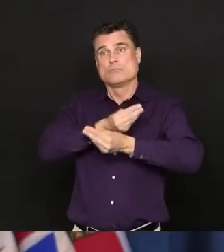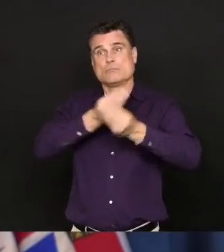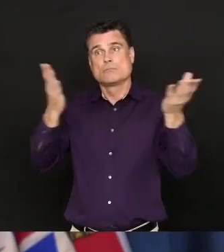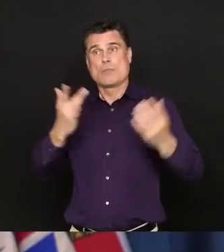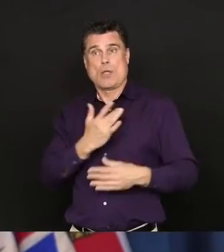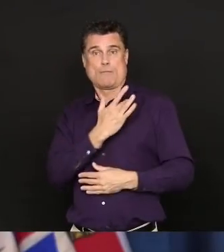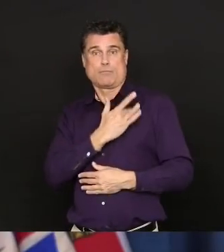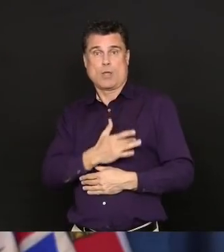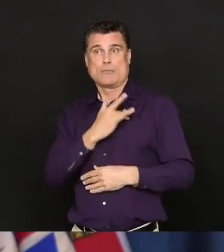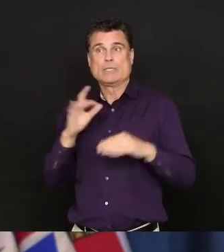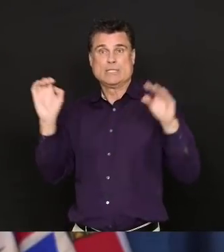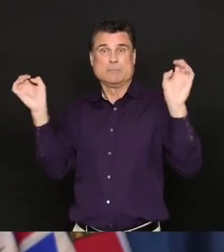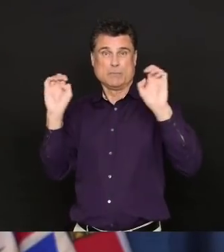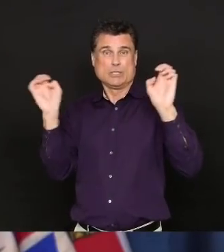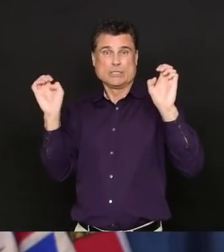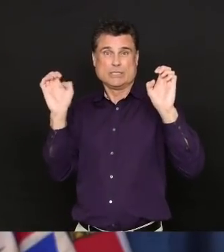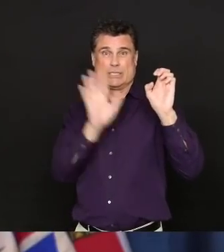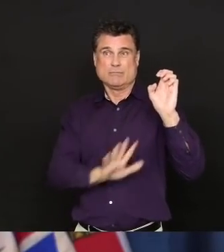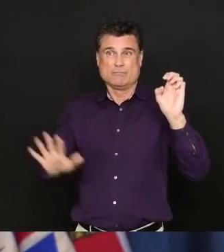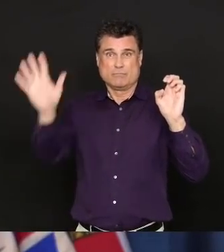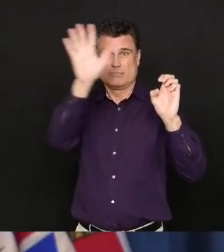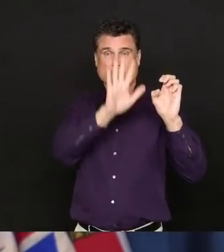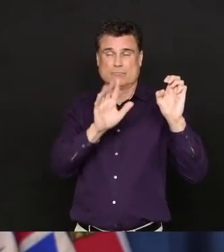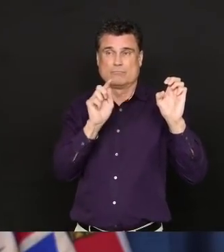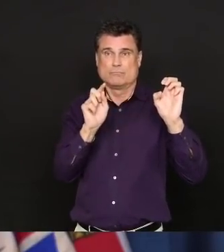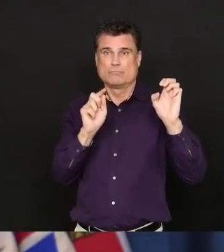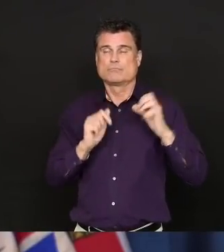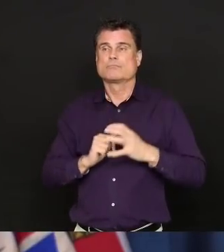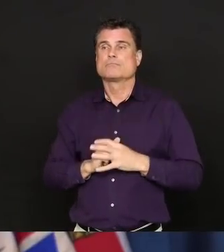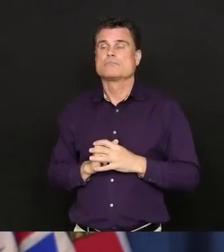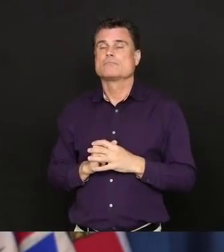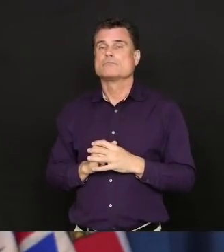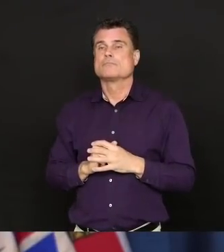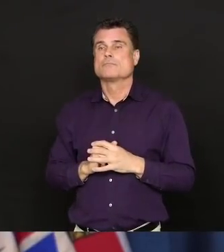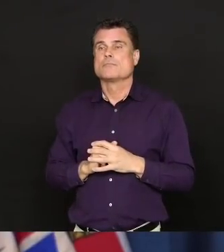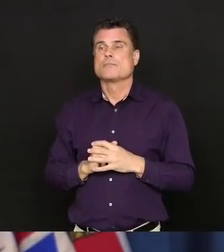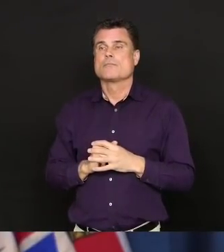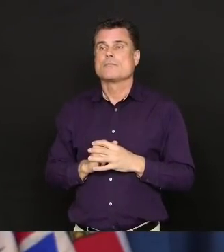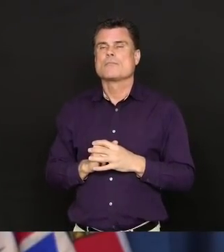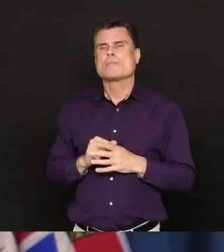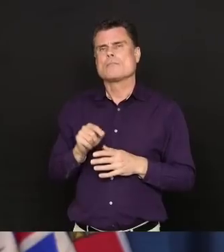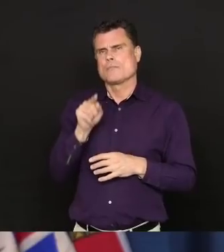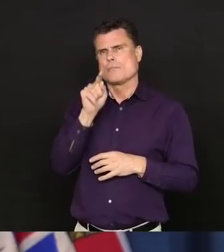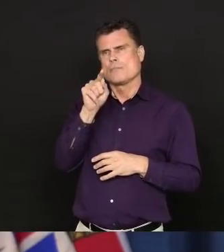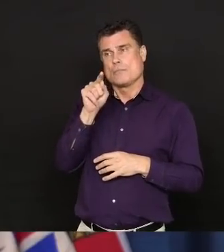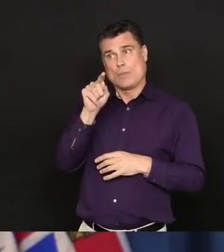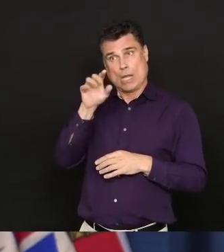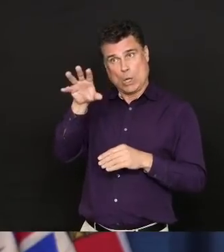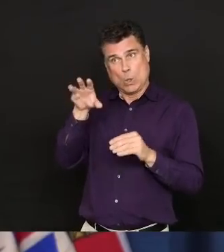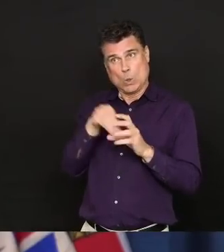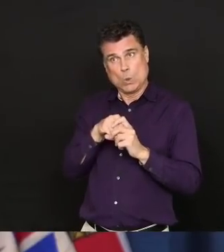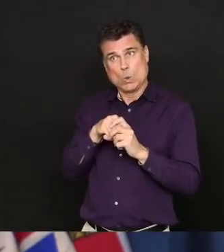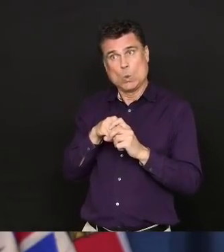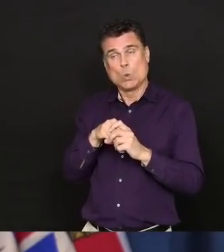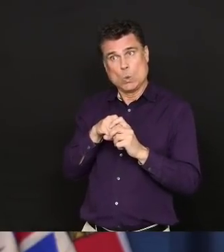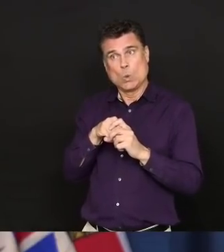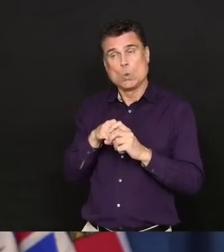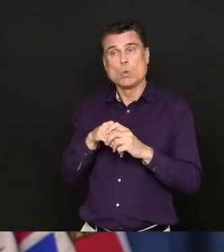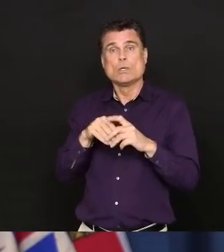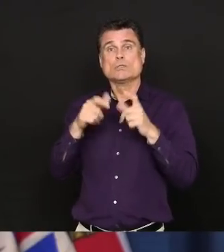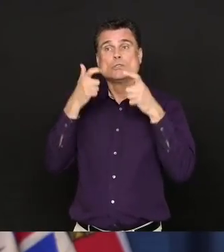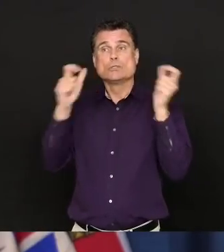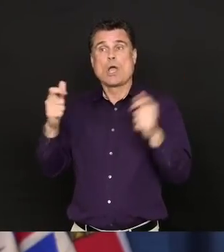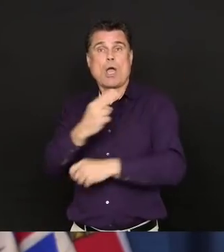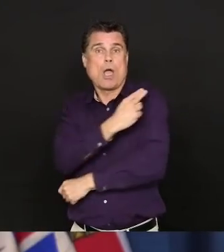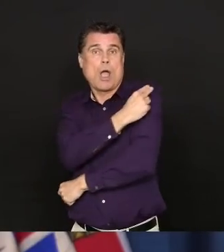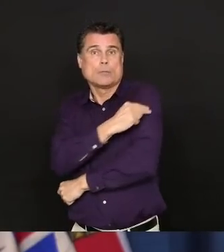you know, including if there was extra capacity needed for our other hospitals, our hospital system. You know, we see field hospitals